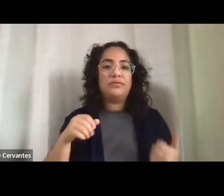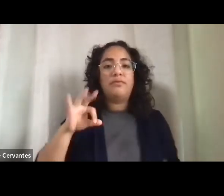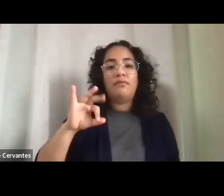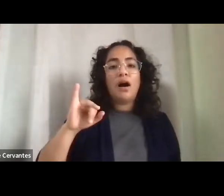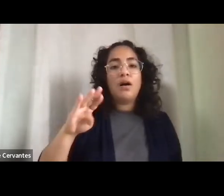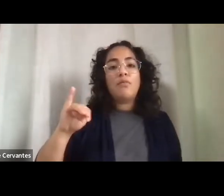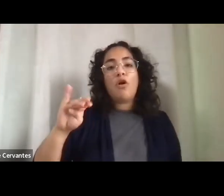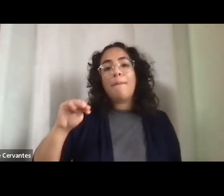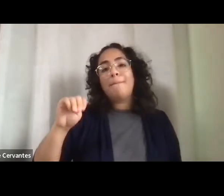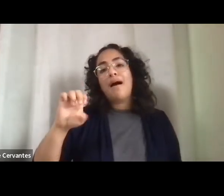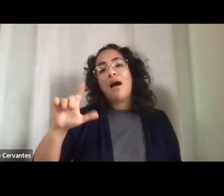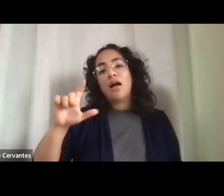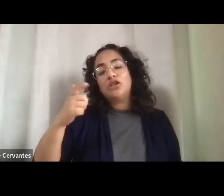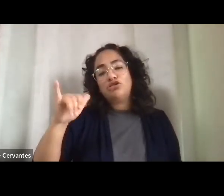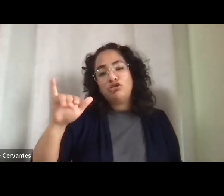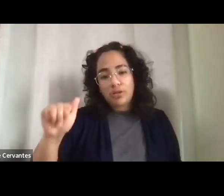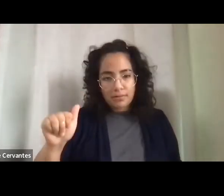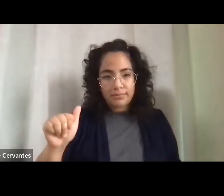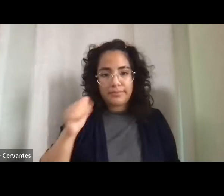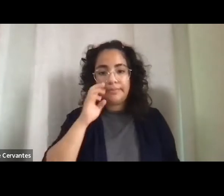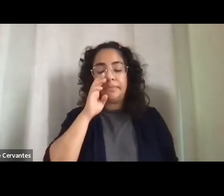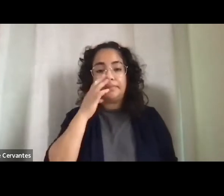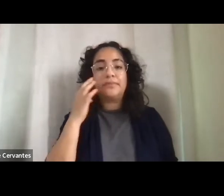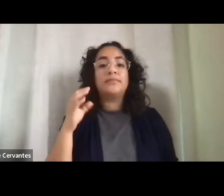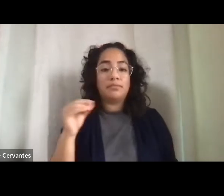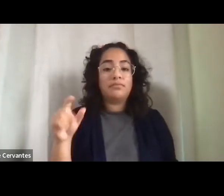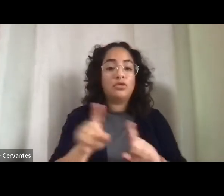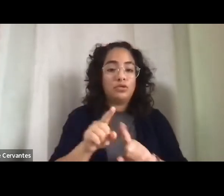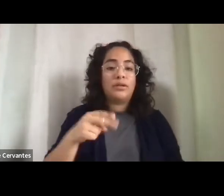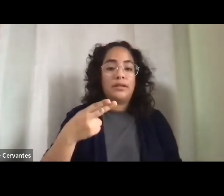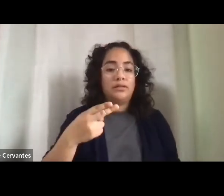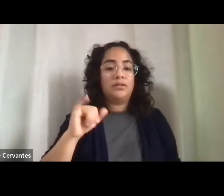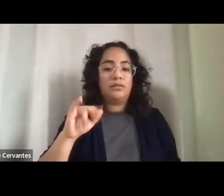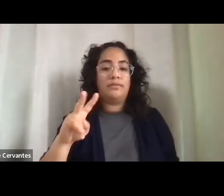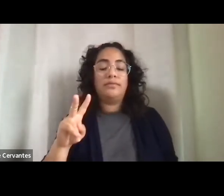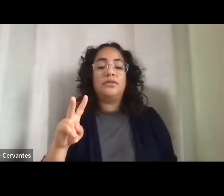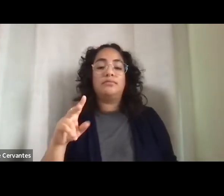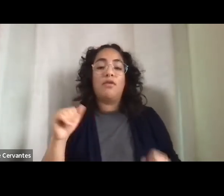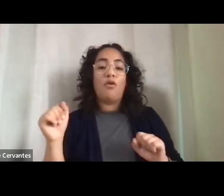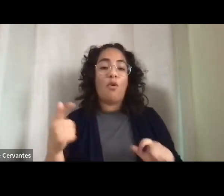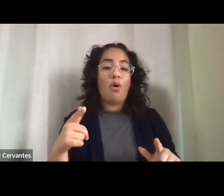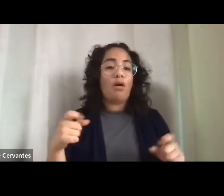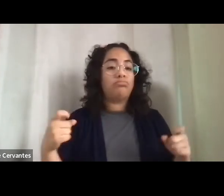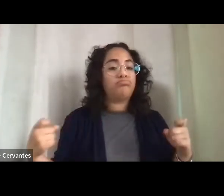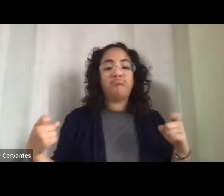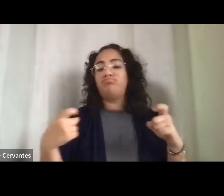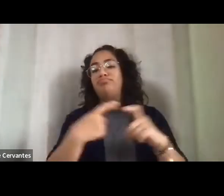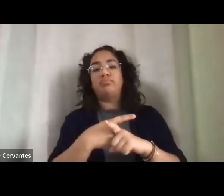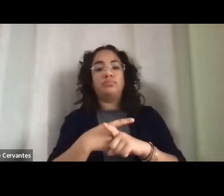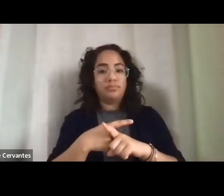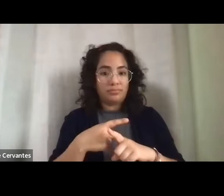with fibromyalgia, and also HIV, all complex chronic conditions. And I had